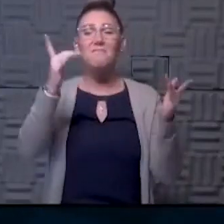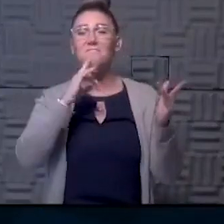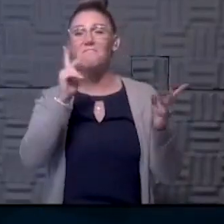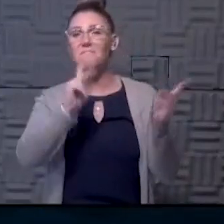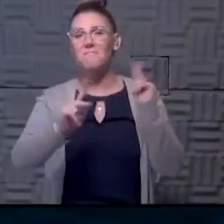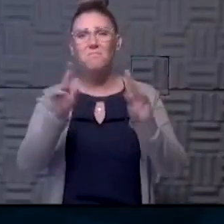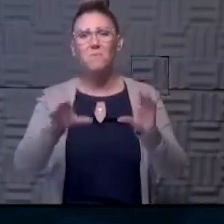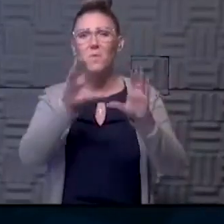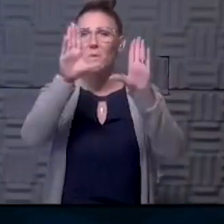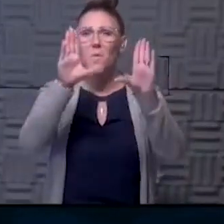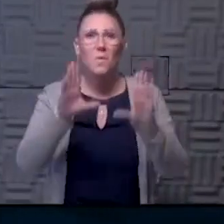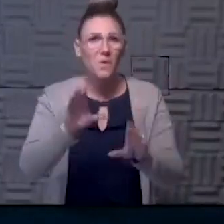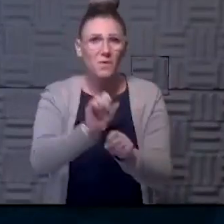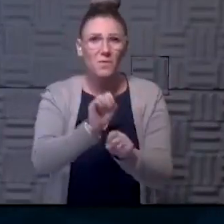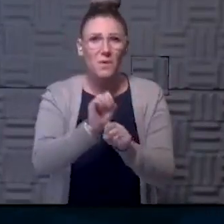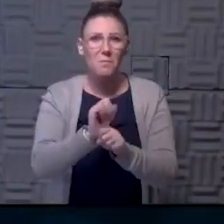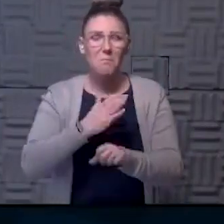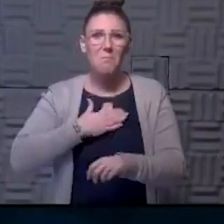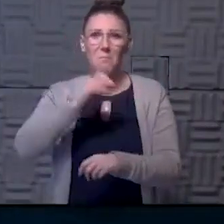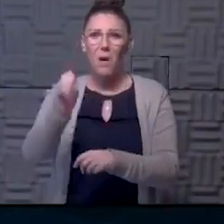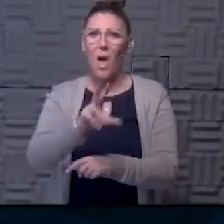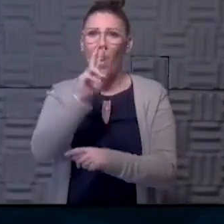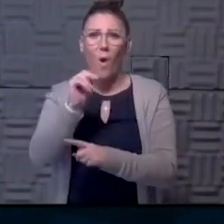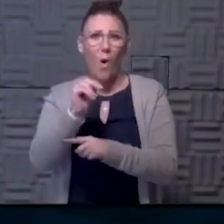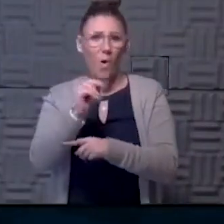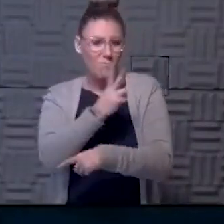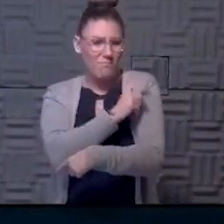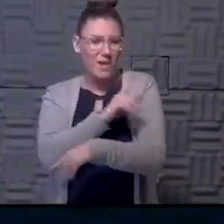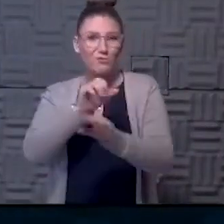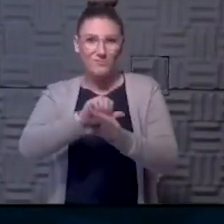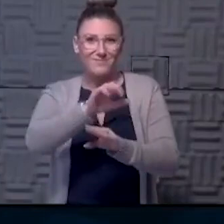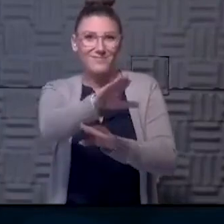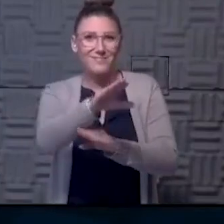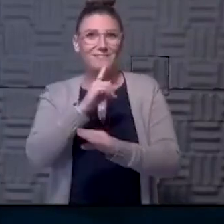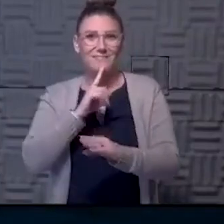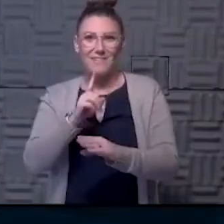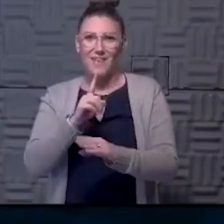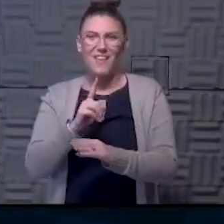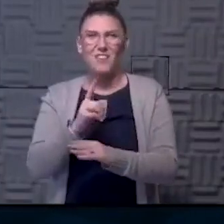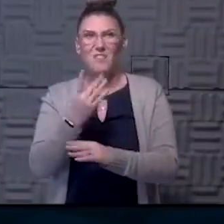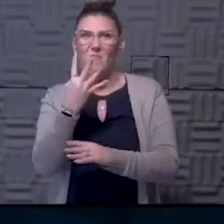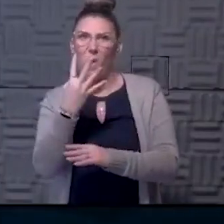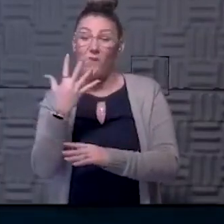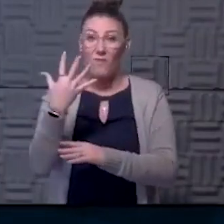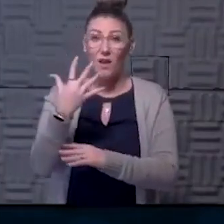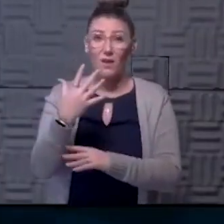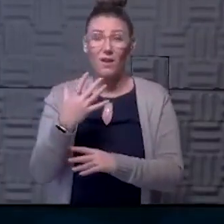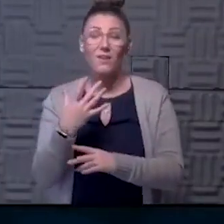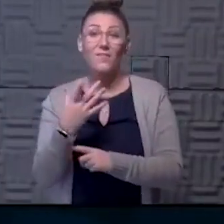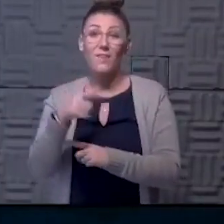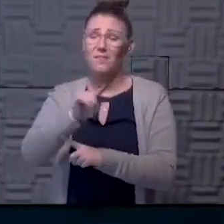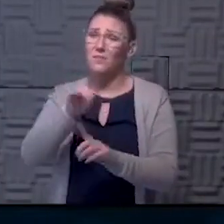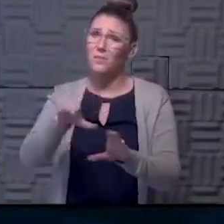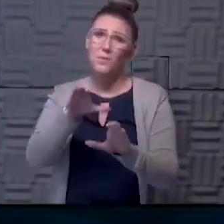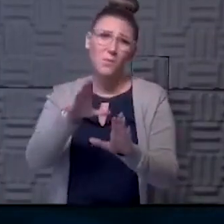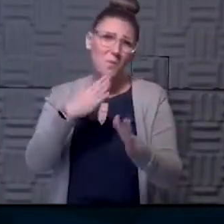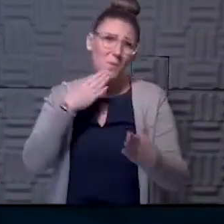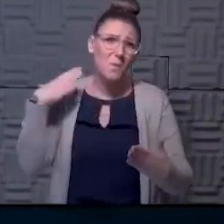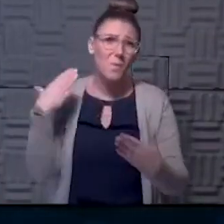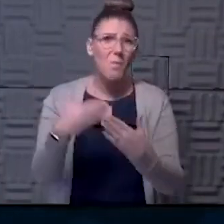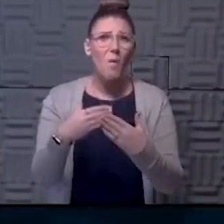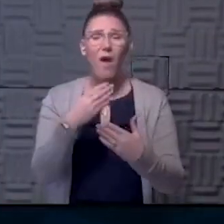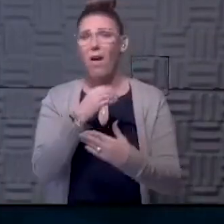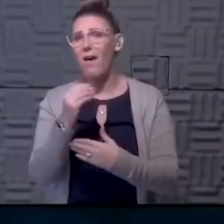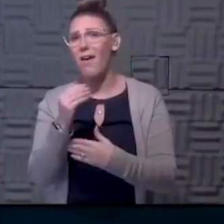job. I've sent a number of my own patients out there. I think I've had 4 or 5 of my patients come through. And I just want to say they've done very well, and they are all, Kim,